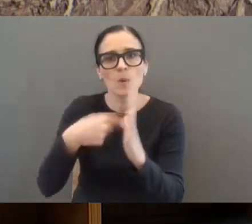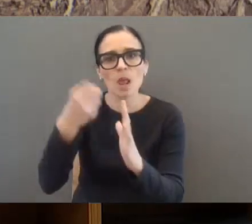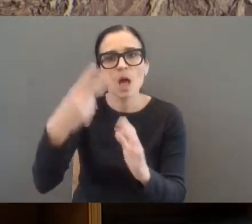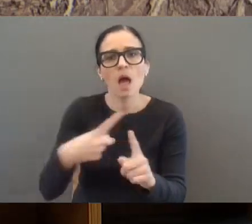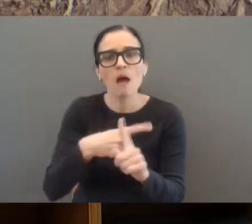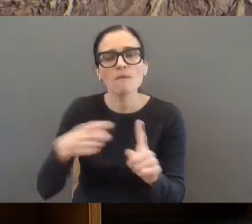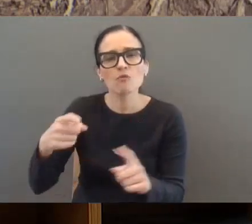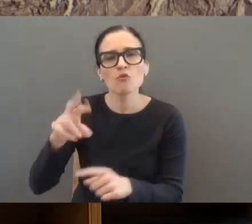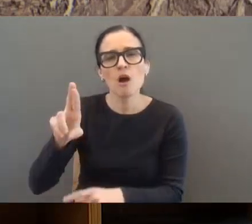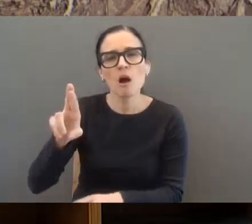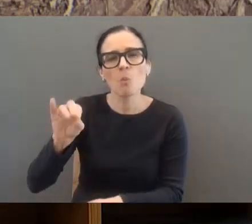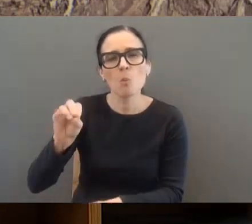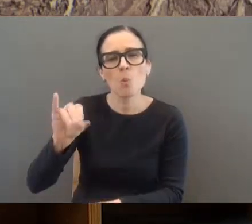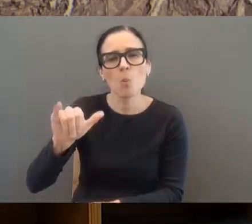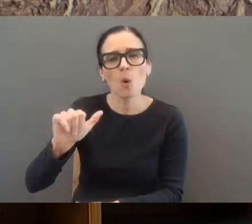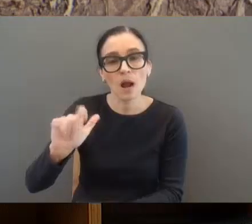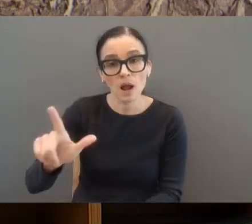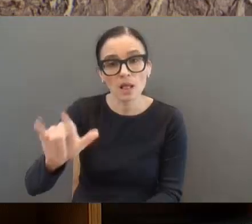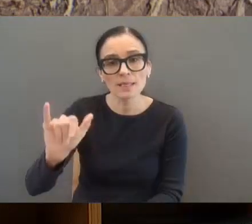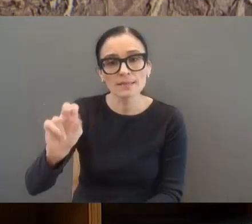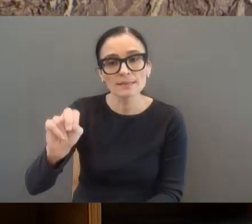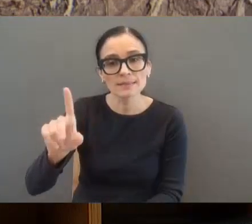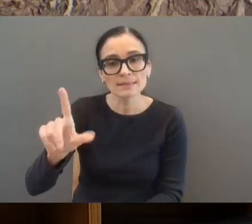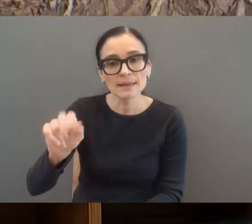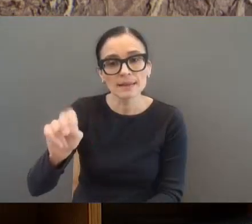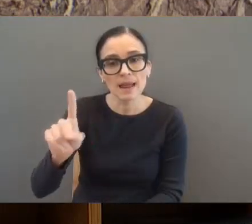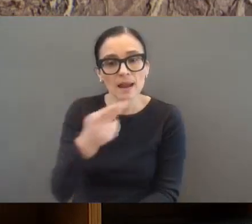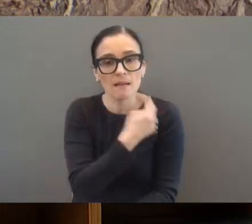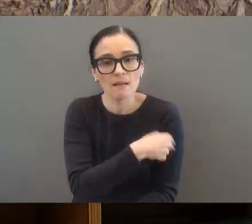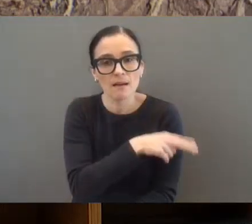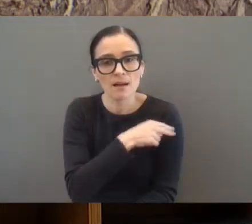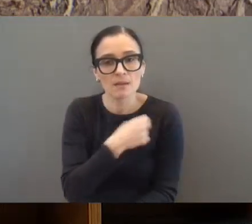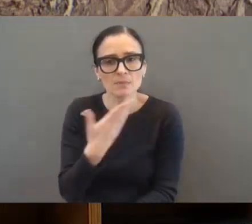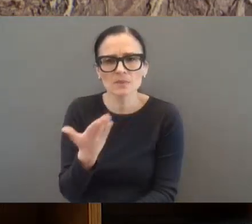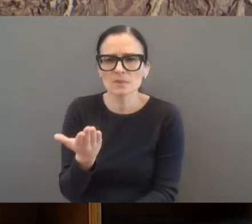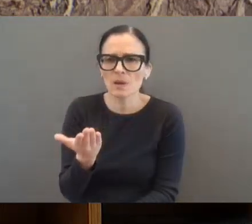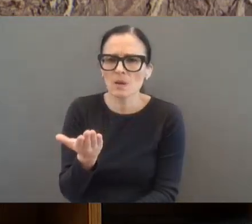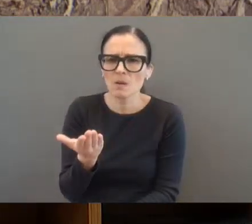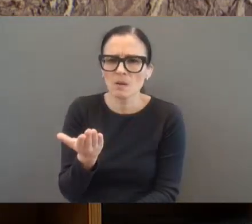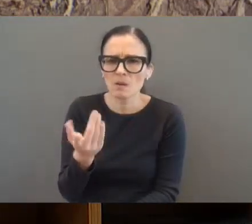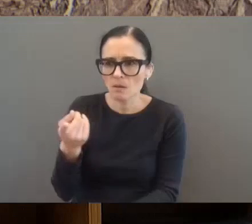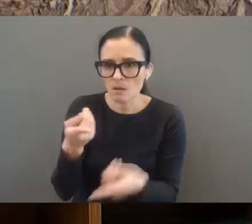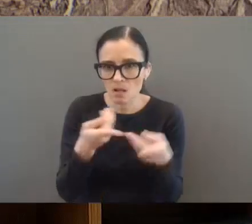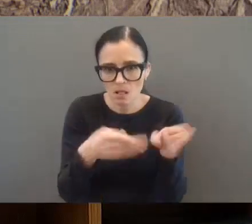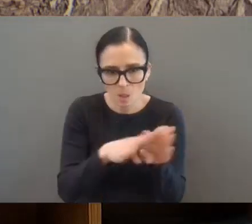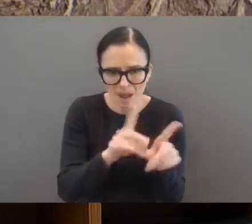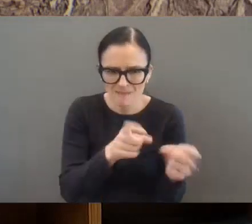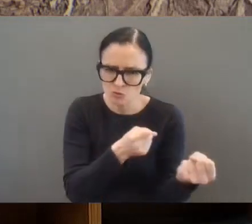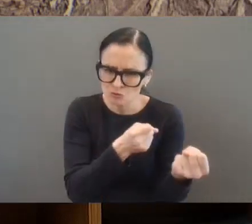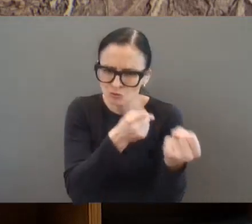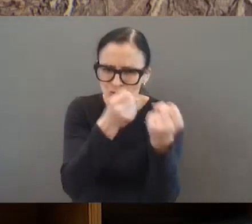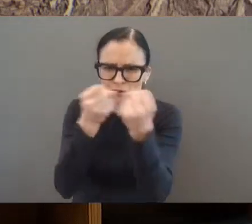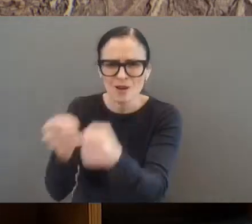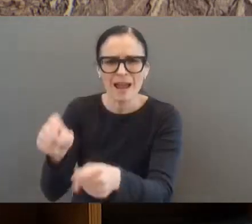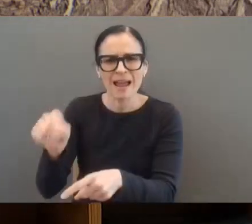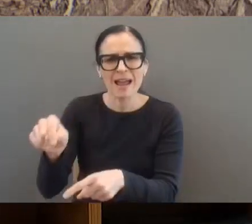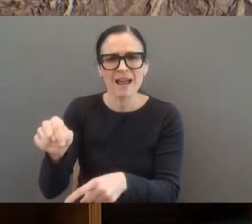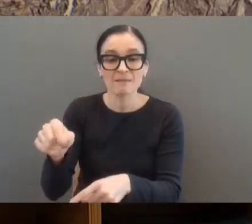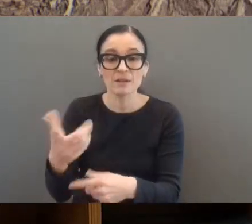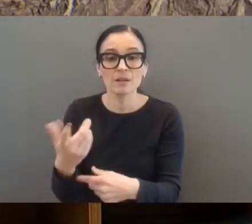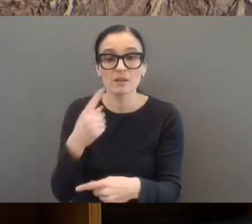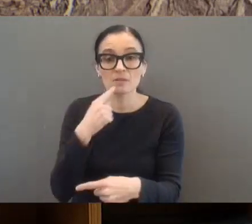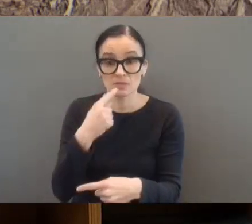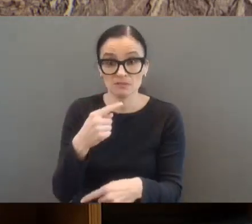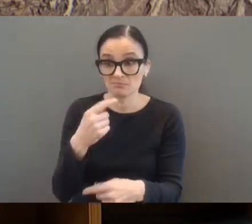to drive that distance on 9 separate days this year. Why does this Premier